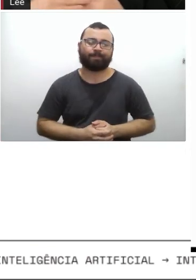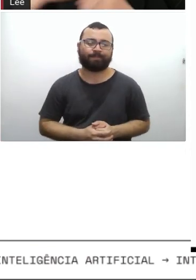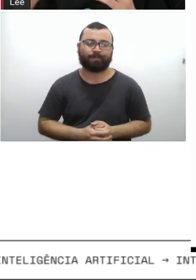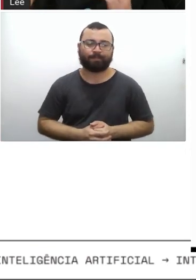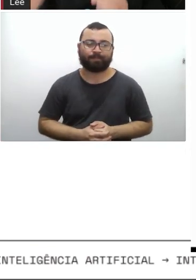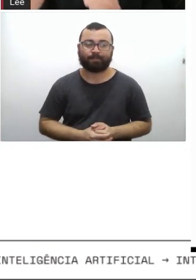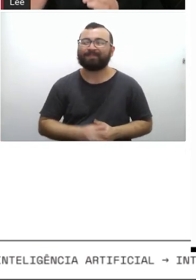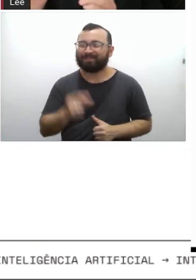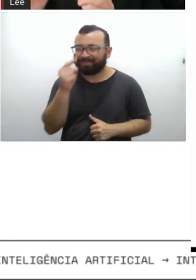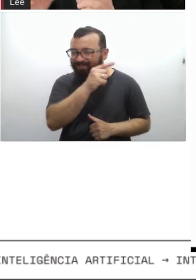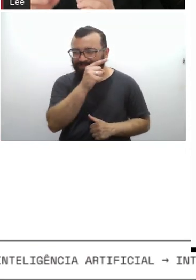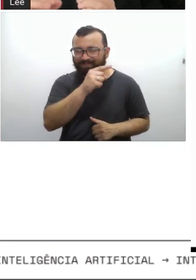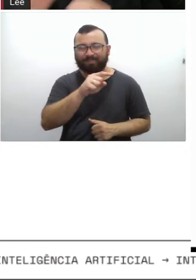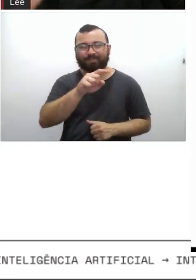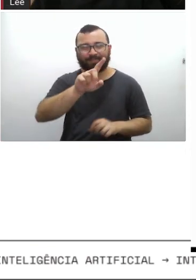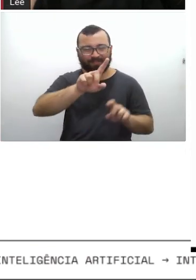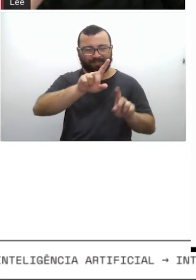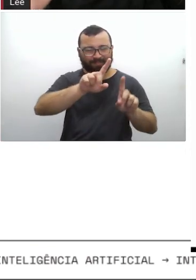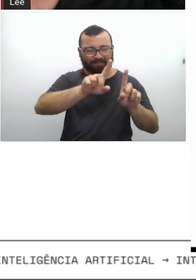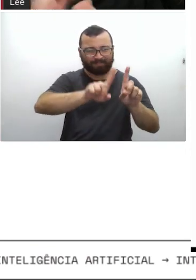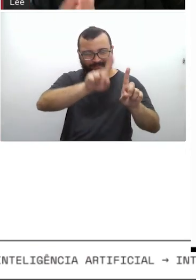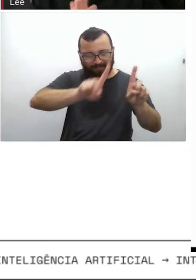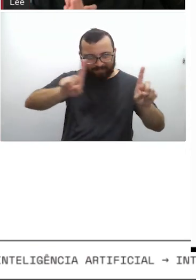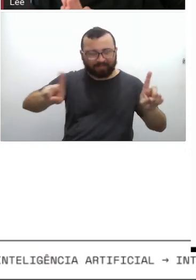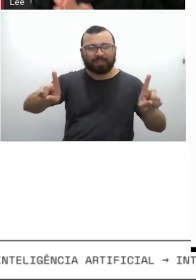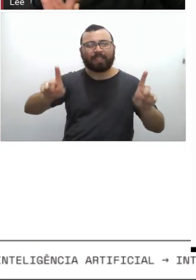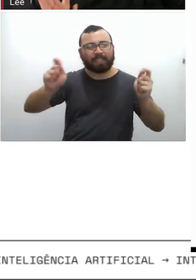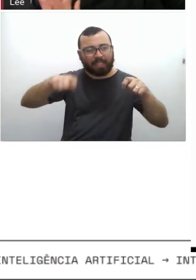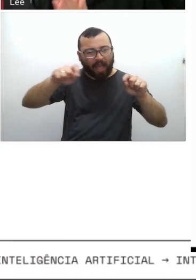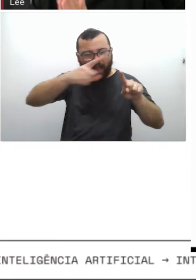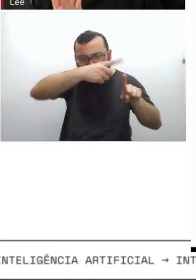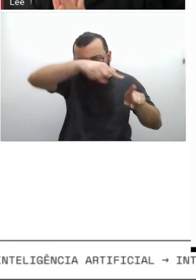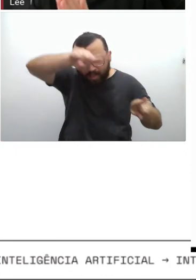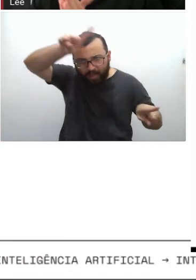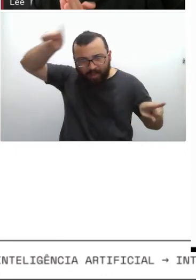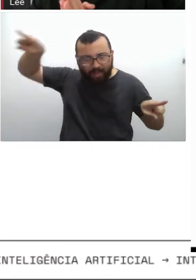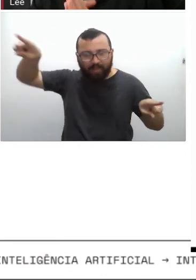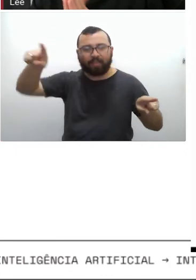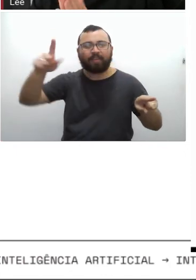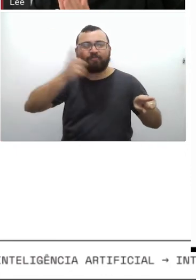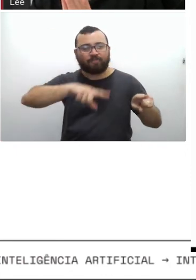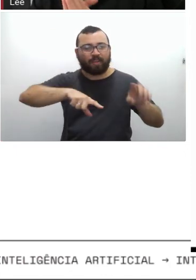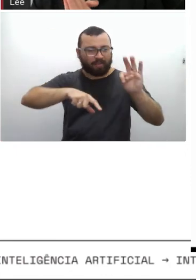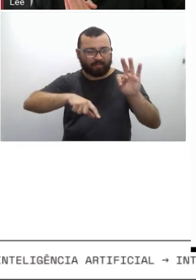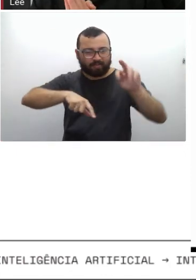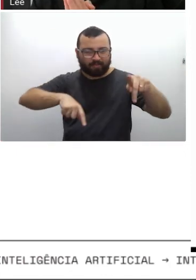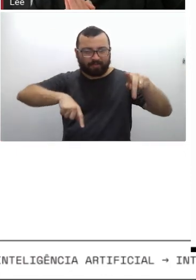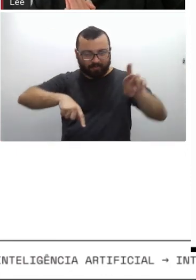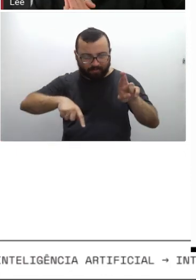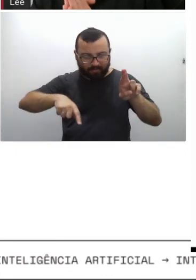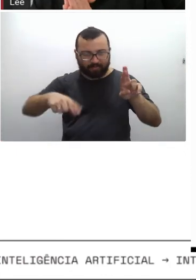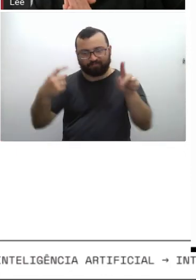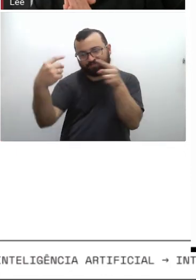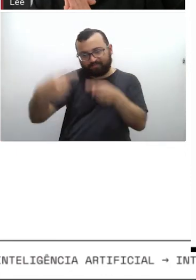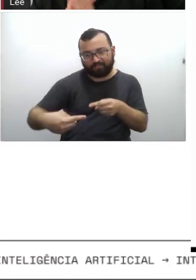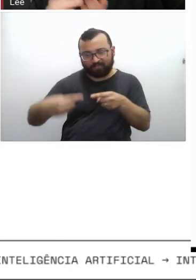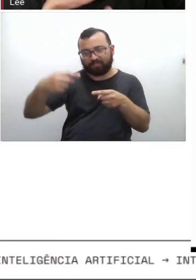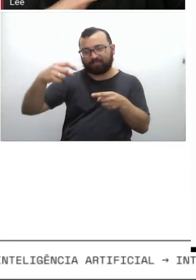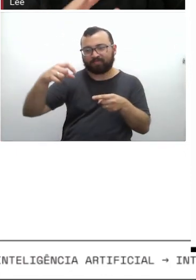And these type of rates you want to plot on a curve where you put the TPRs against the false positive